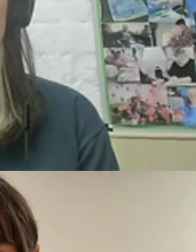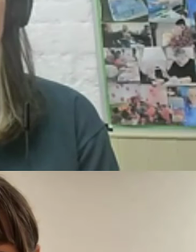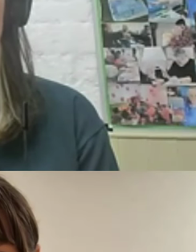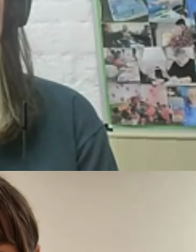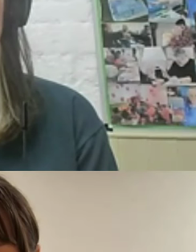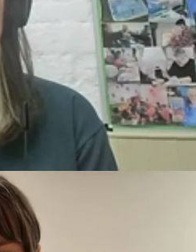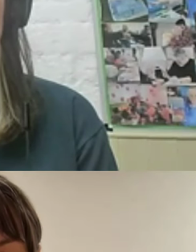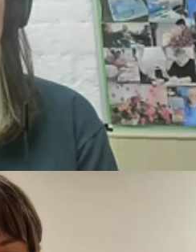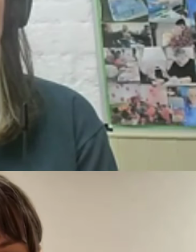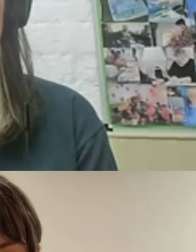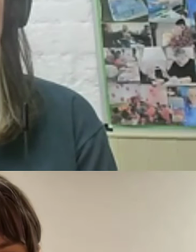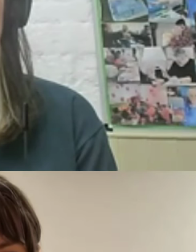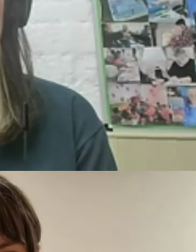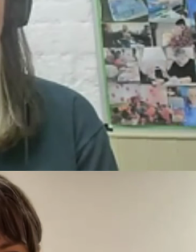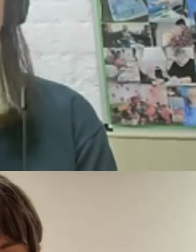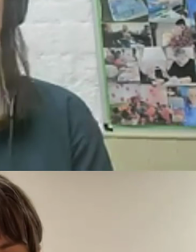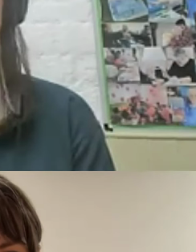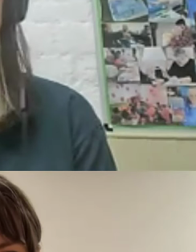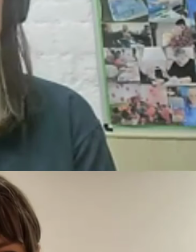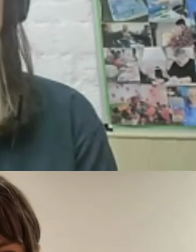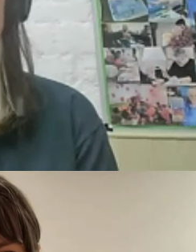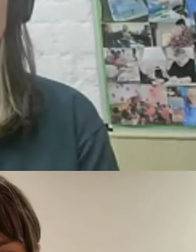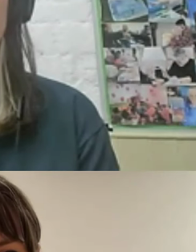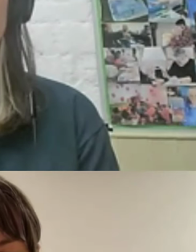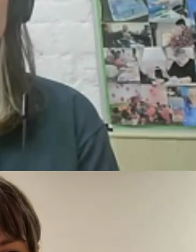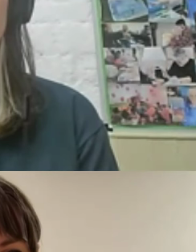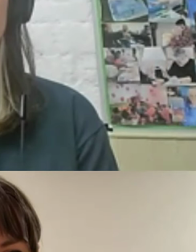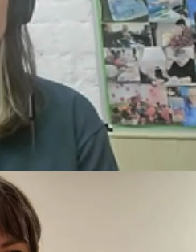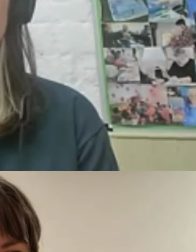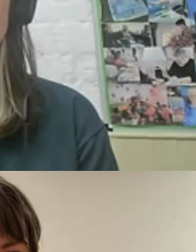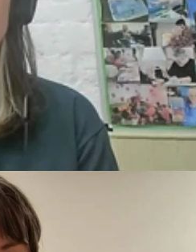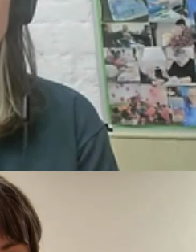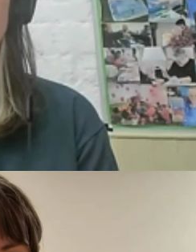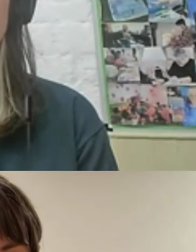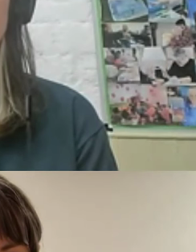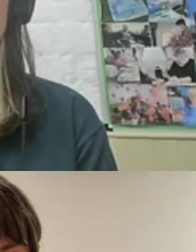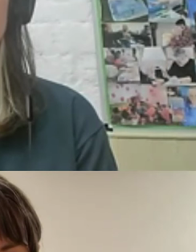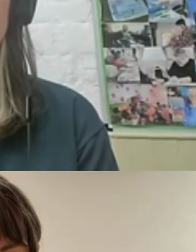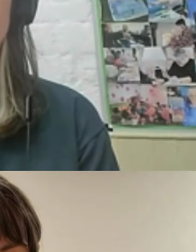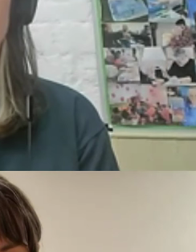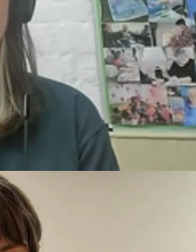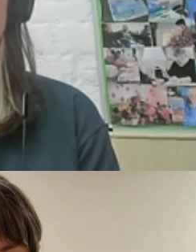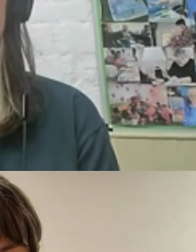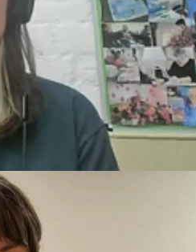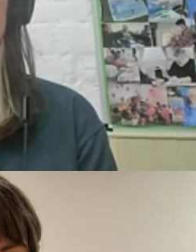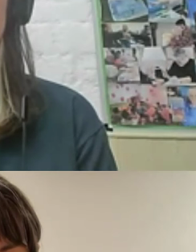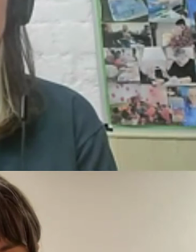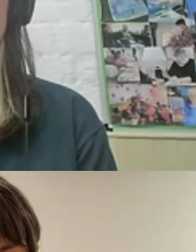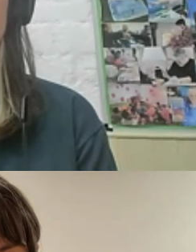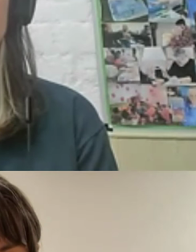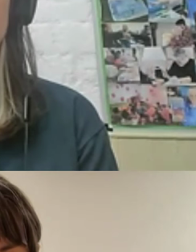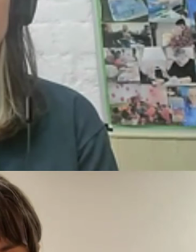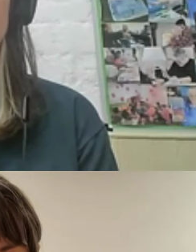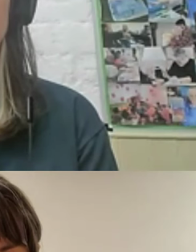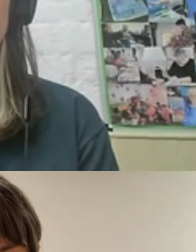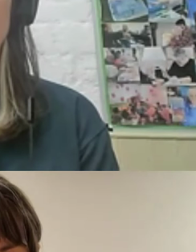does answer your question, but I'm sure that Kate would be more than happy for you to email either one of today's guest speakers and get in touch with Kate, and we can discuss